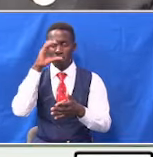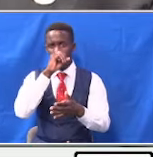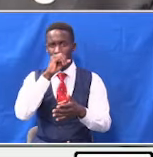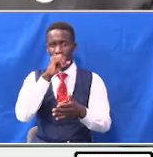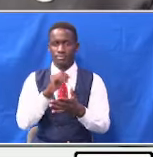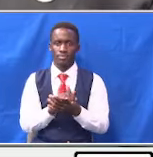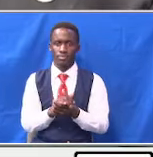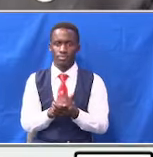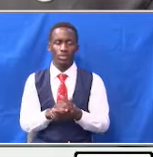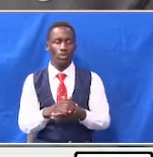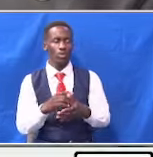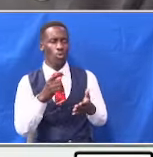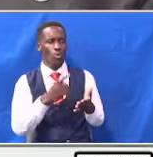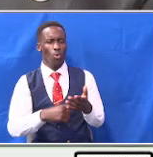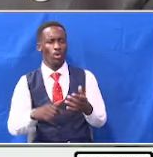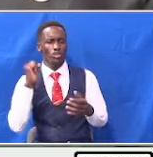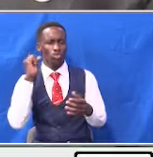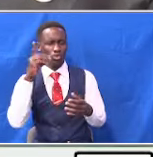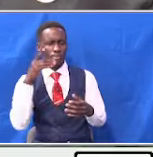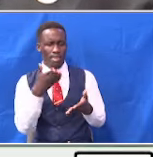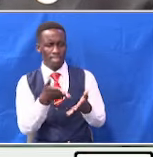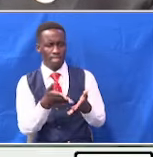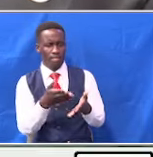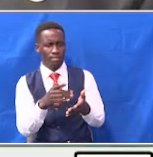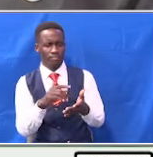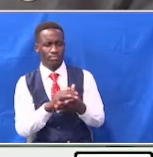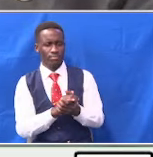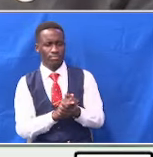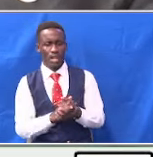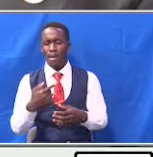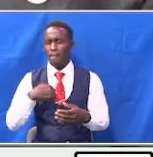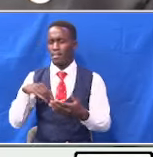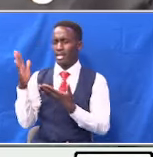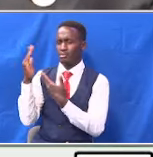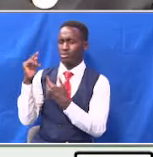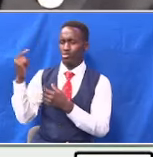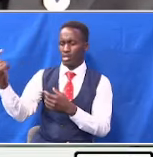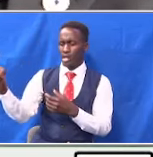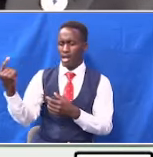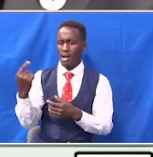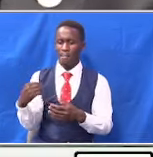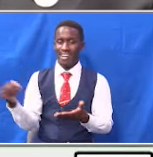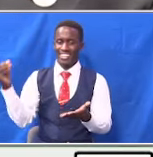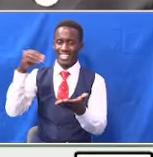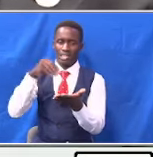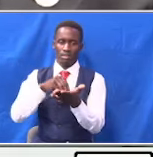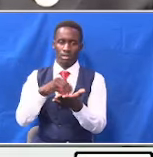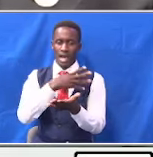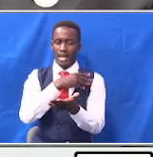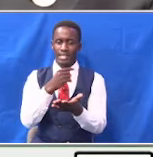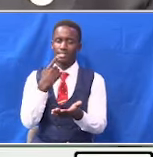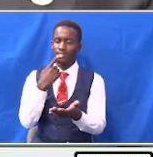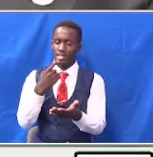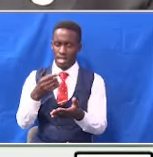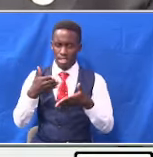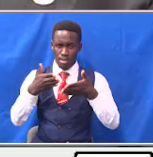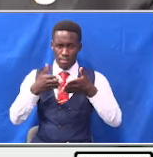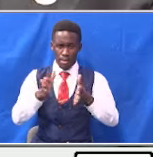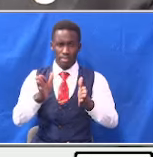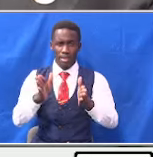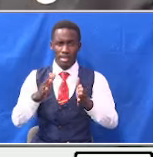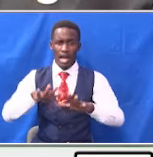expect in the next 12 months? What should be there? What's the ideal? Yes, I expect him to come again and tell the public